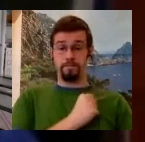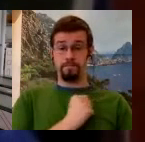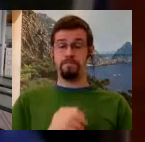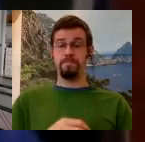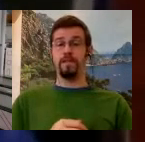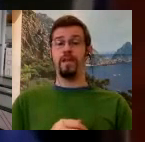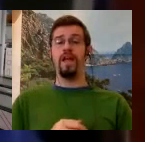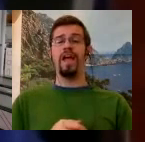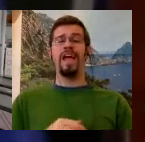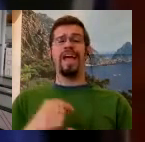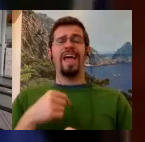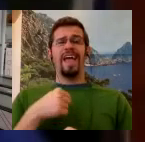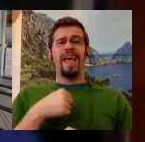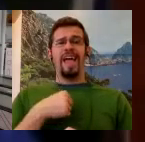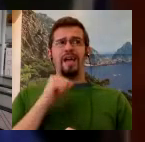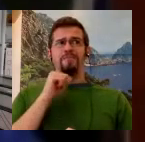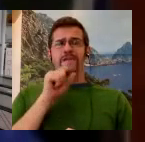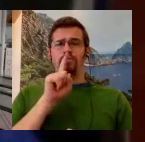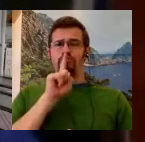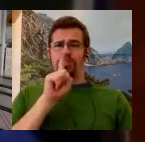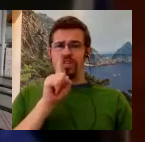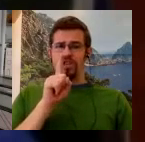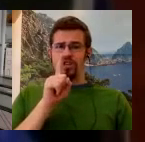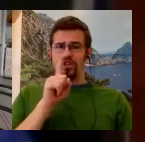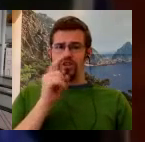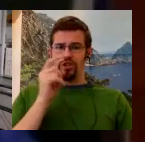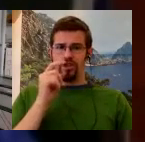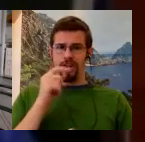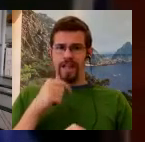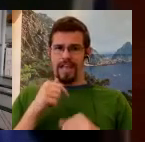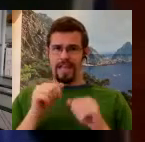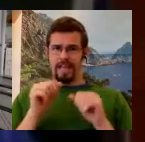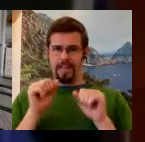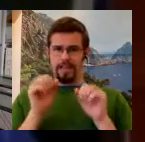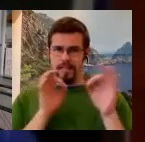I'm not really sure how to explain the graph that I just showed.